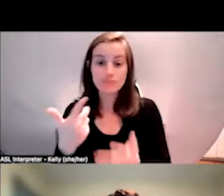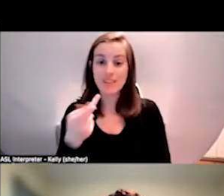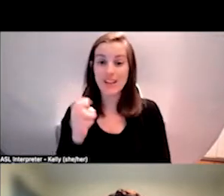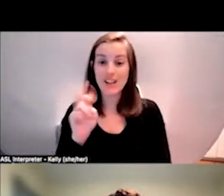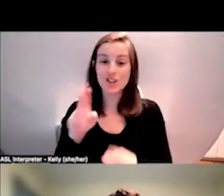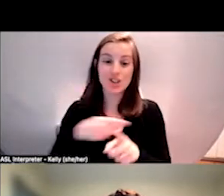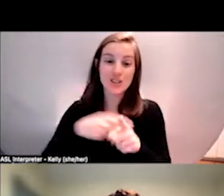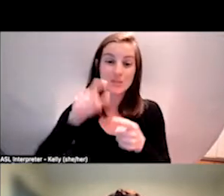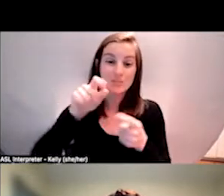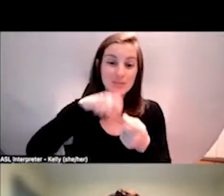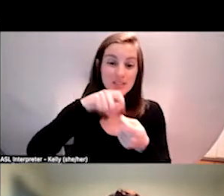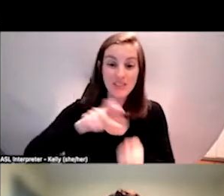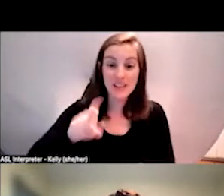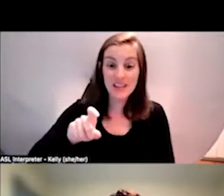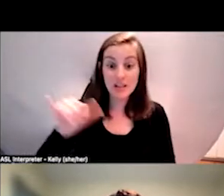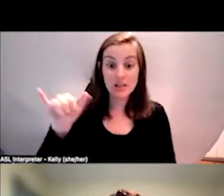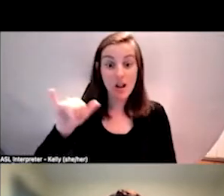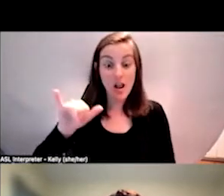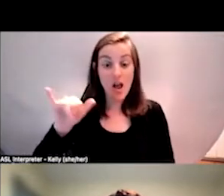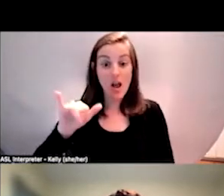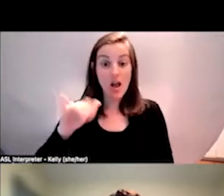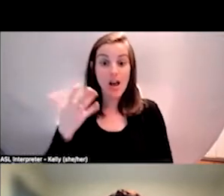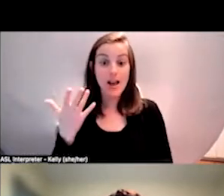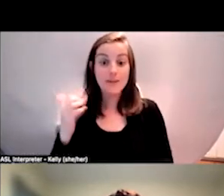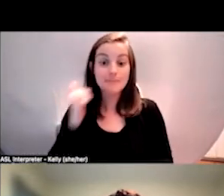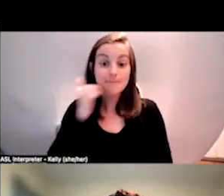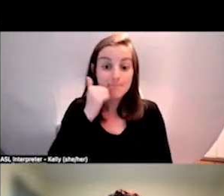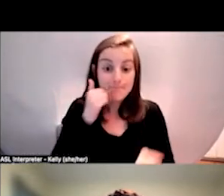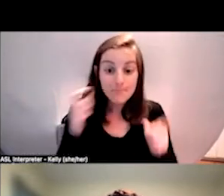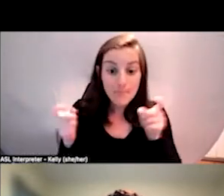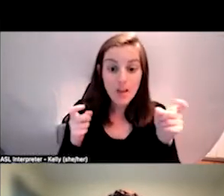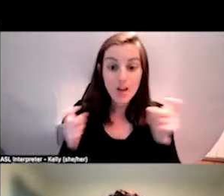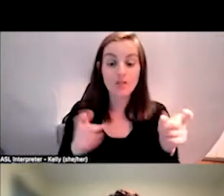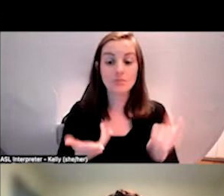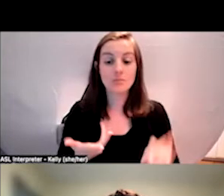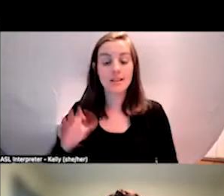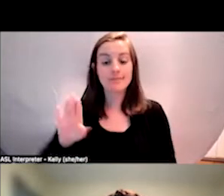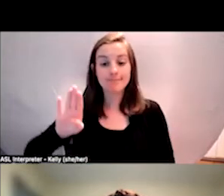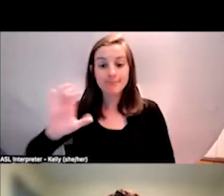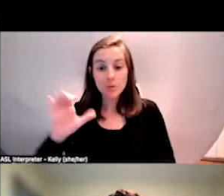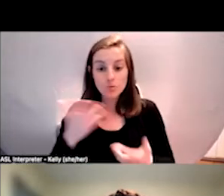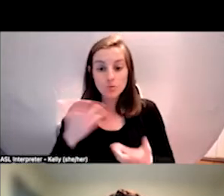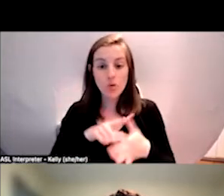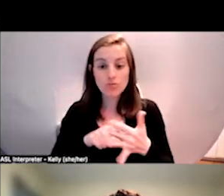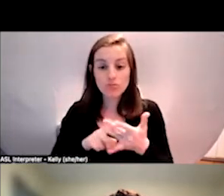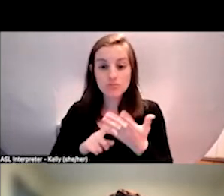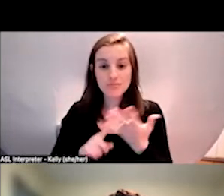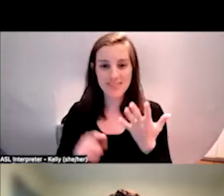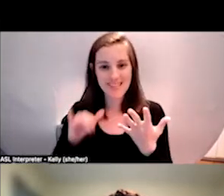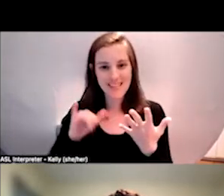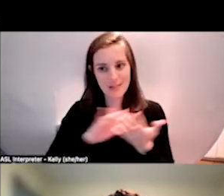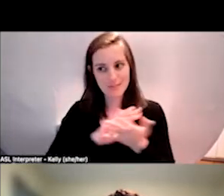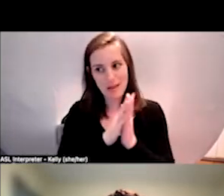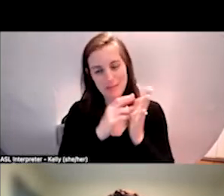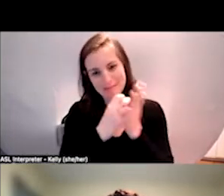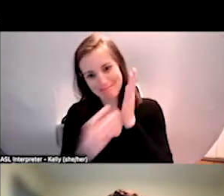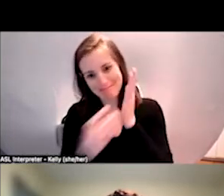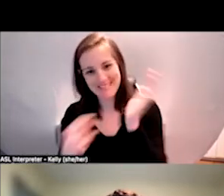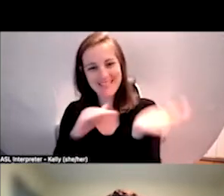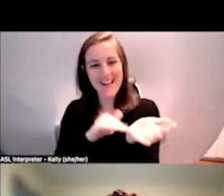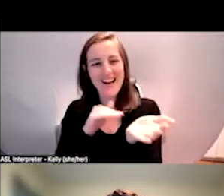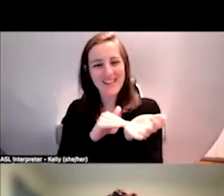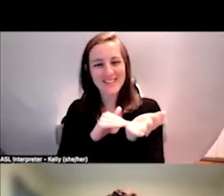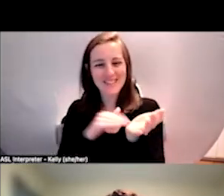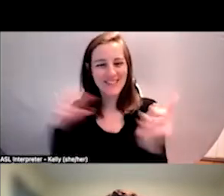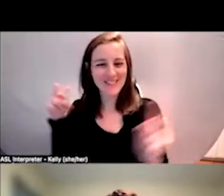like contraception or menses management, things like that. This is getting a little bit into like the physician side of things,